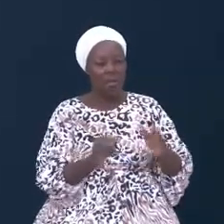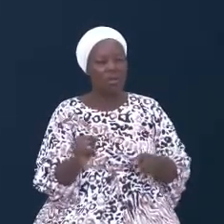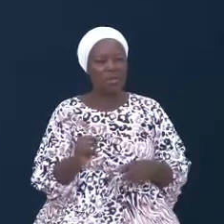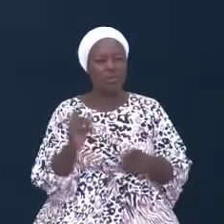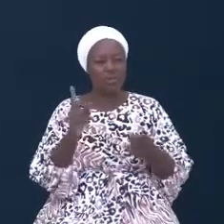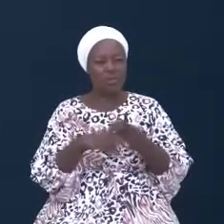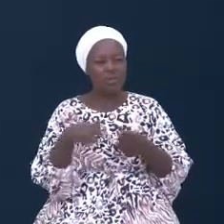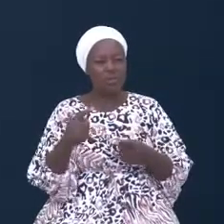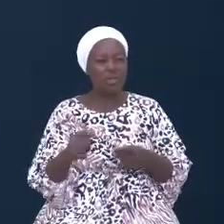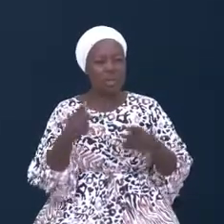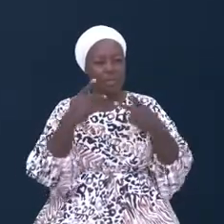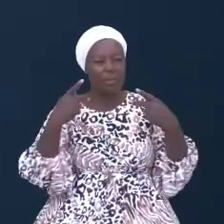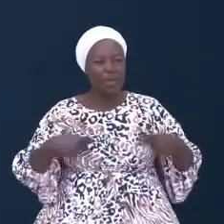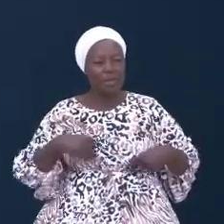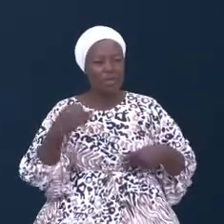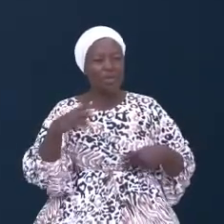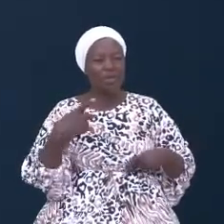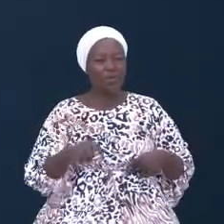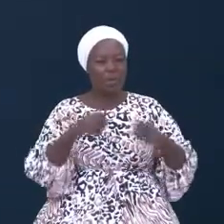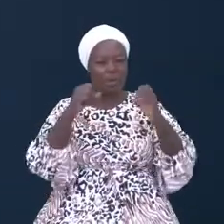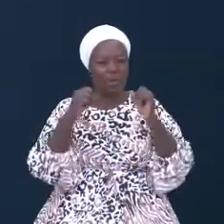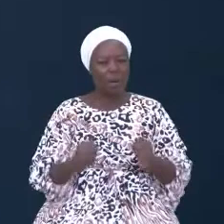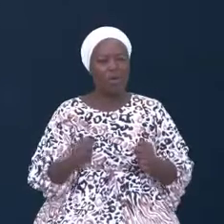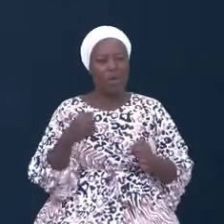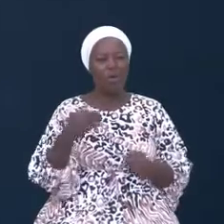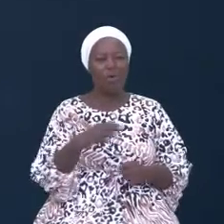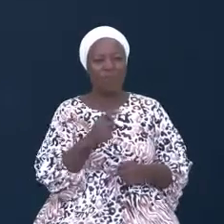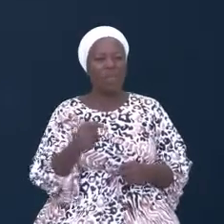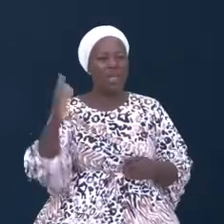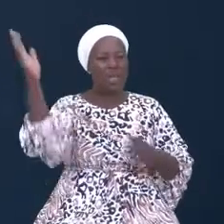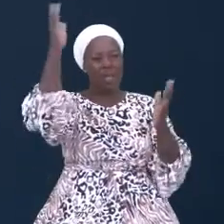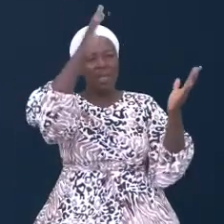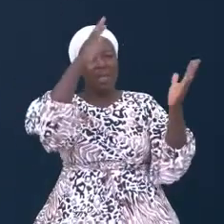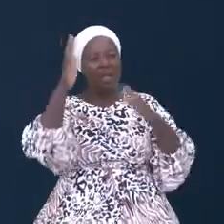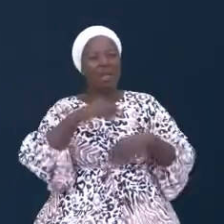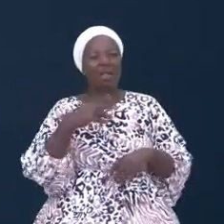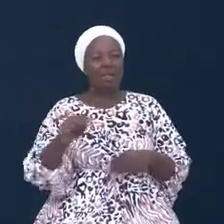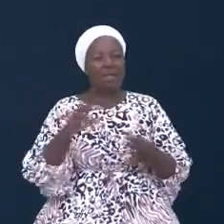to the prince of the power of the air,